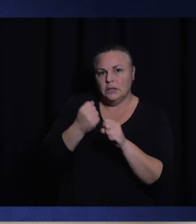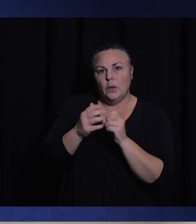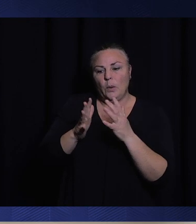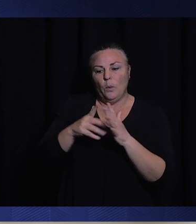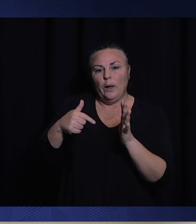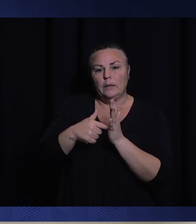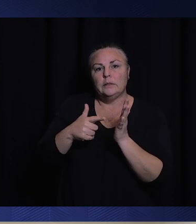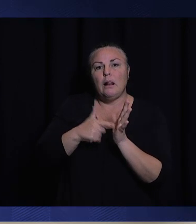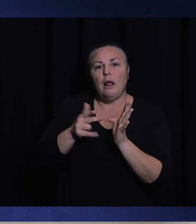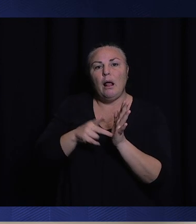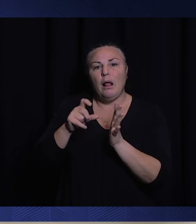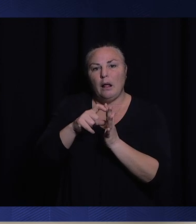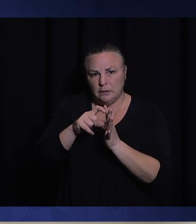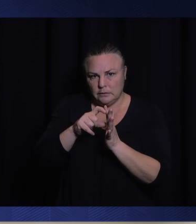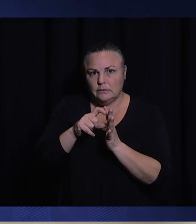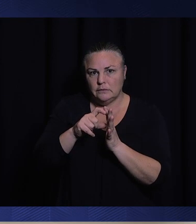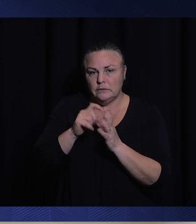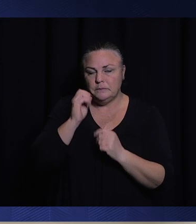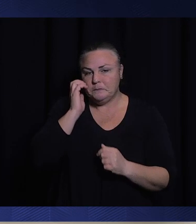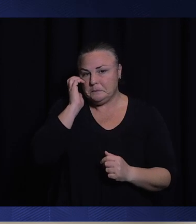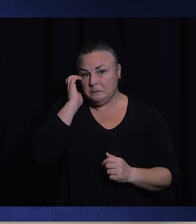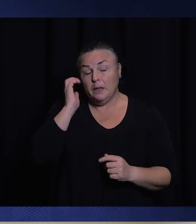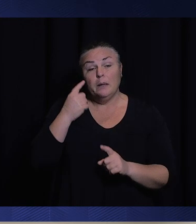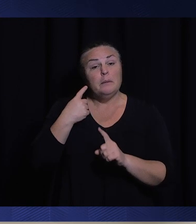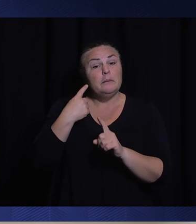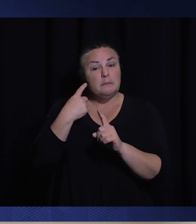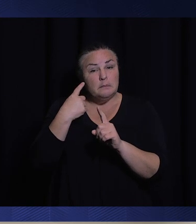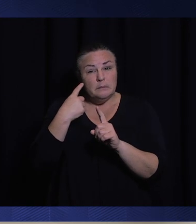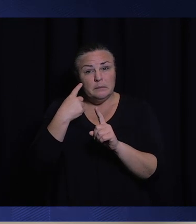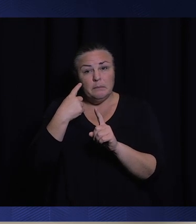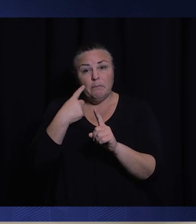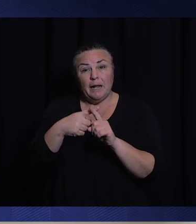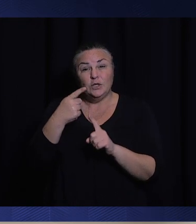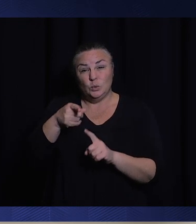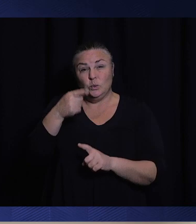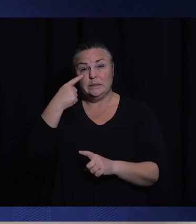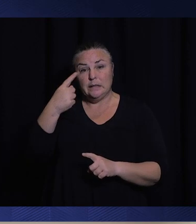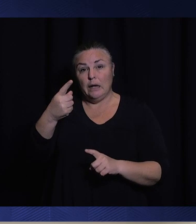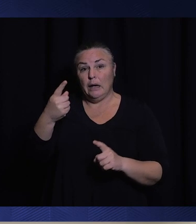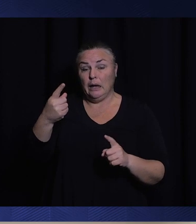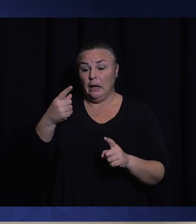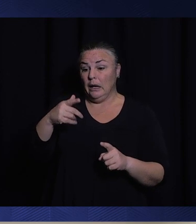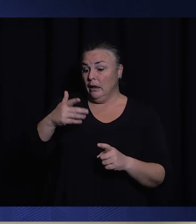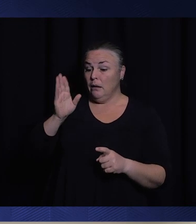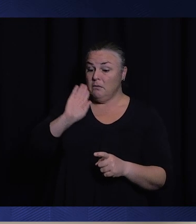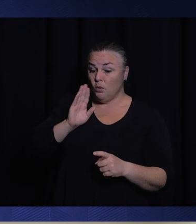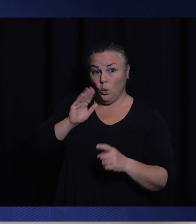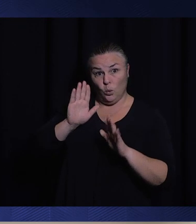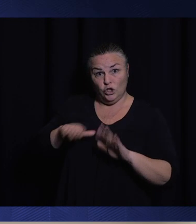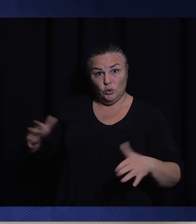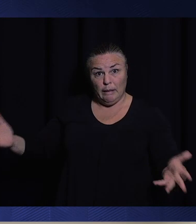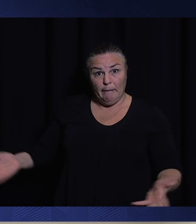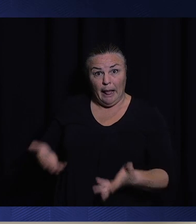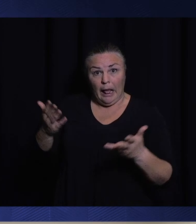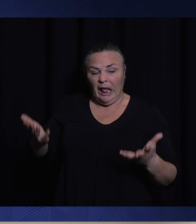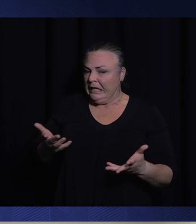fostering nature-based solutions is one of rehabilitation of degraded waterways in our cities and towns,